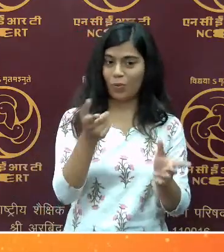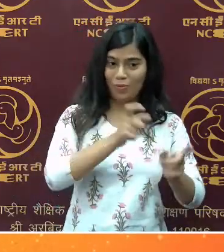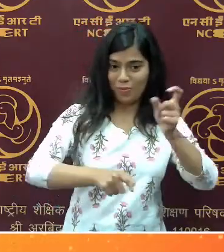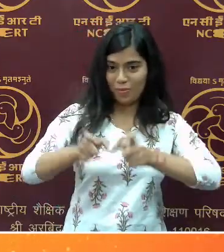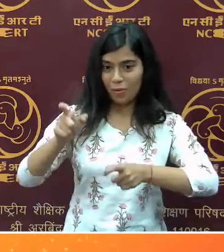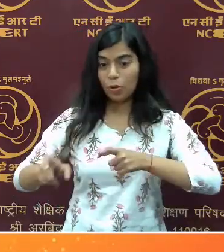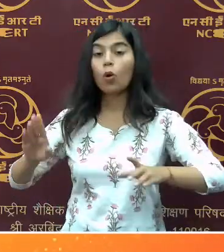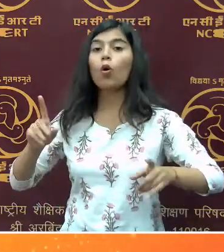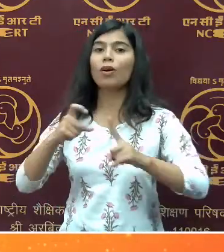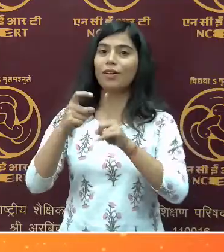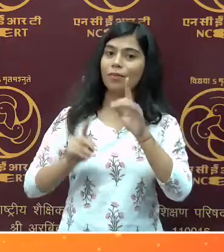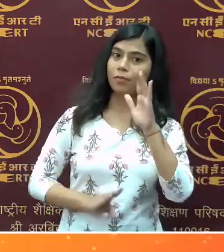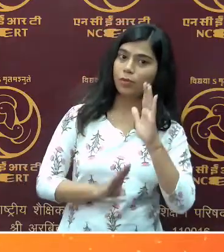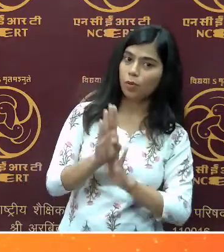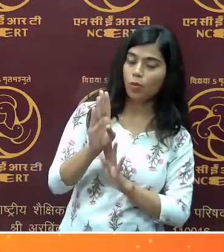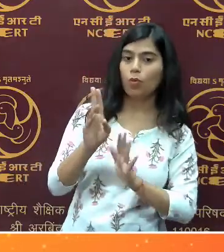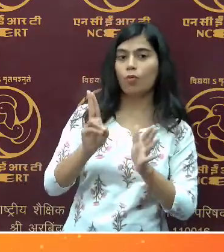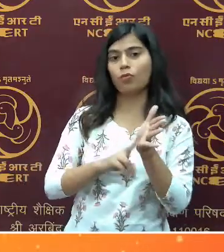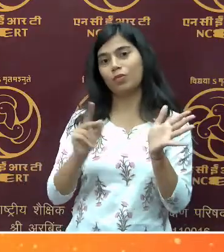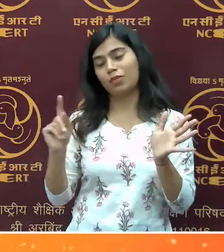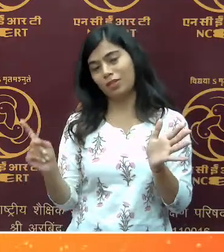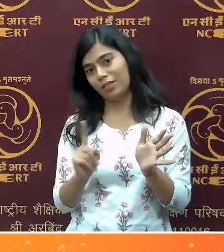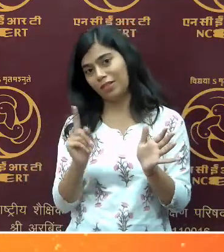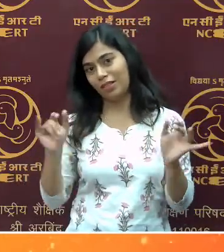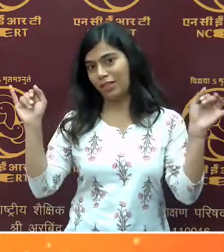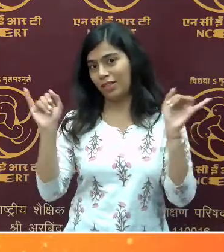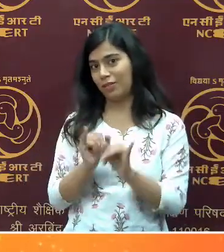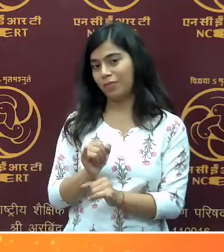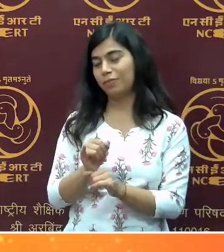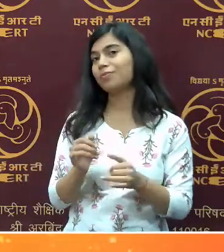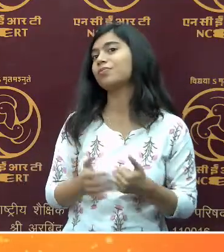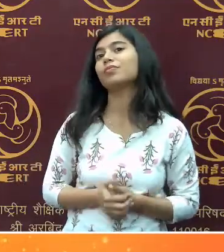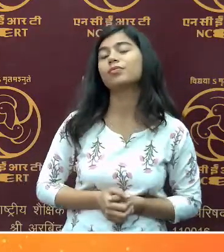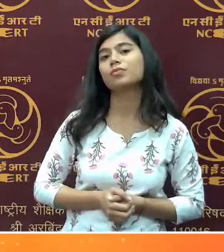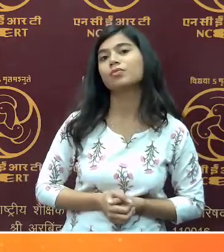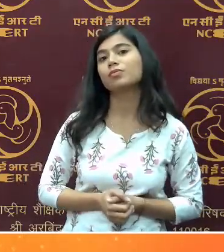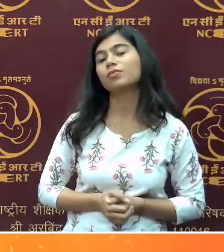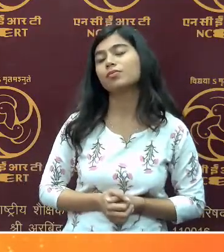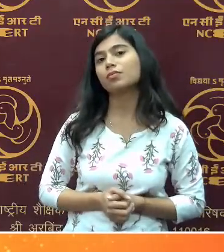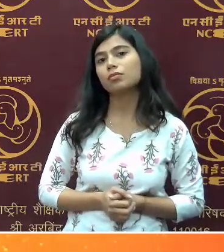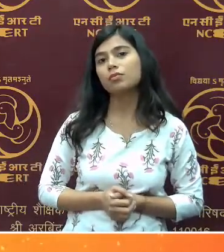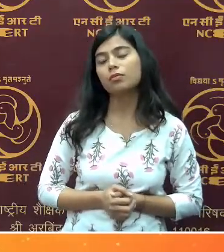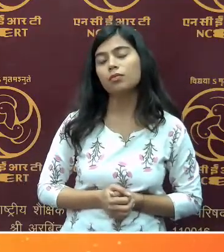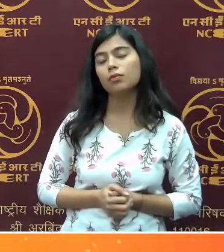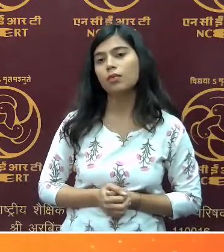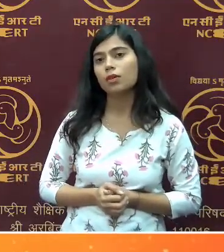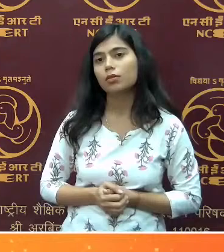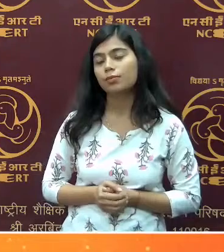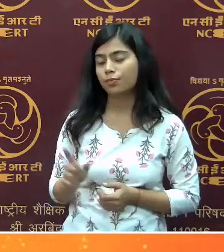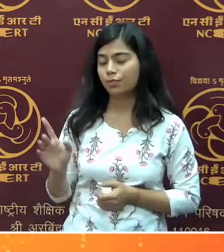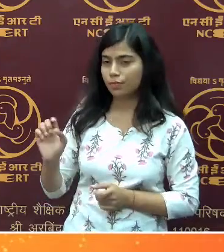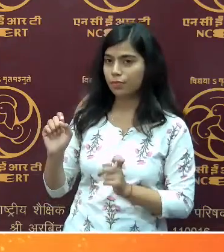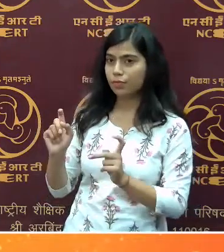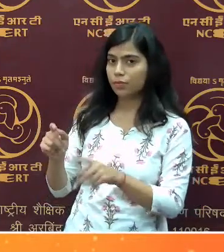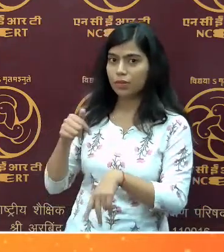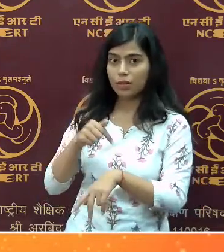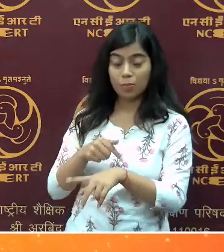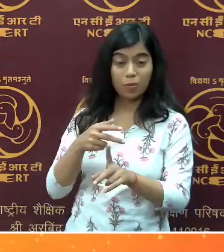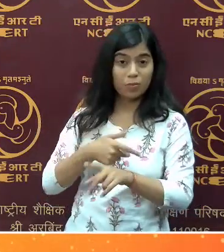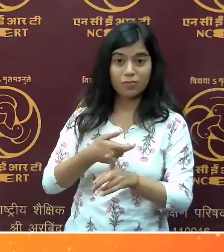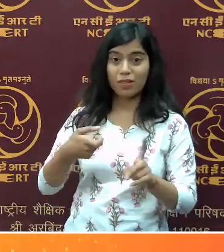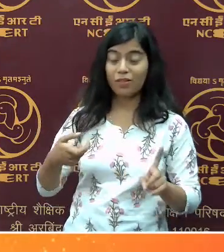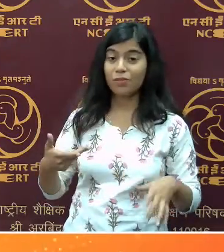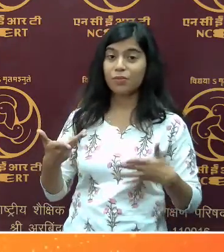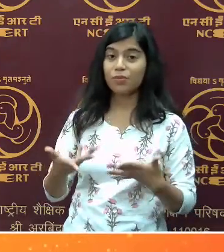the nation, and which is necessary for the unity and integrity of the country. Okay. So, we do not have much time